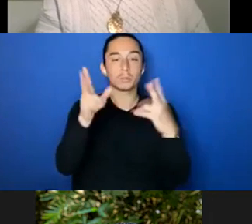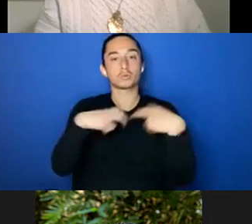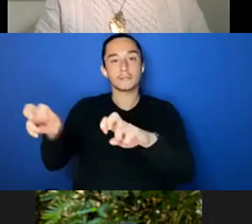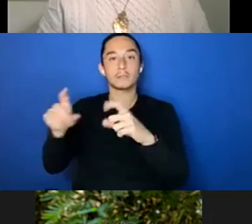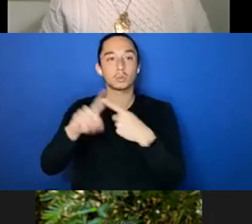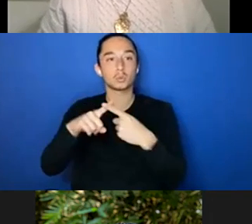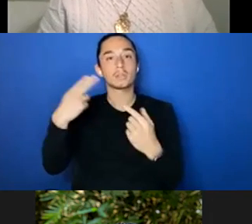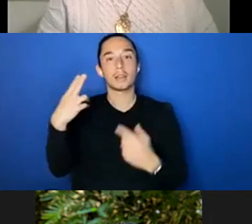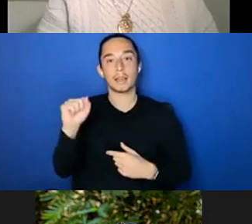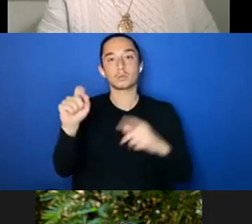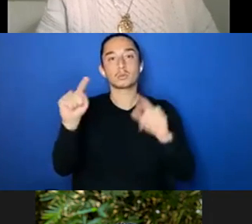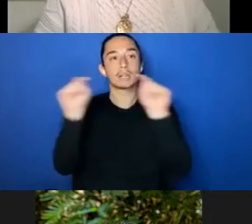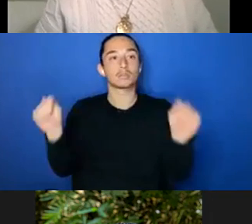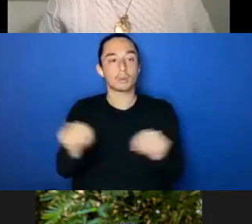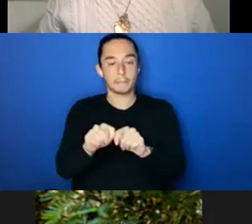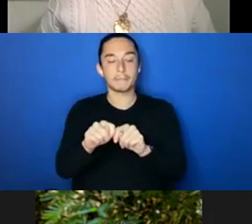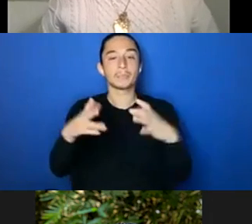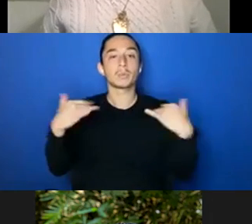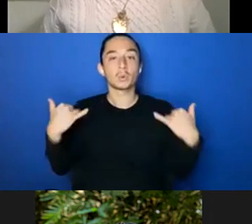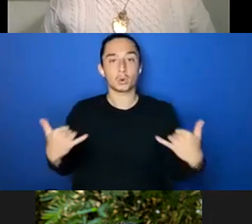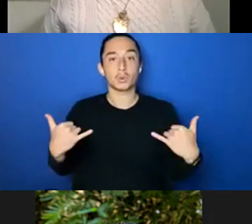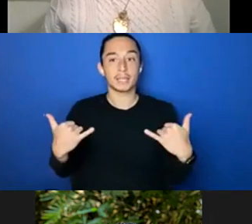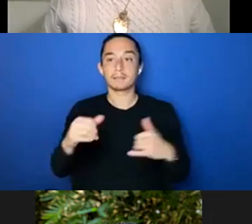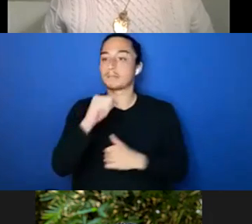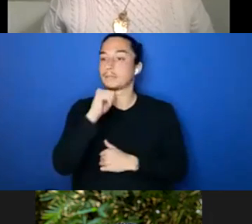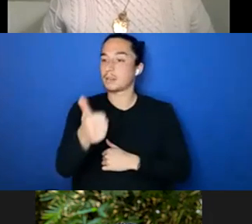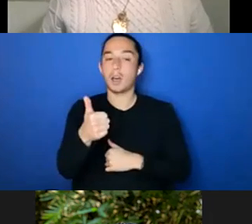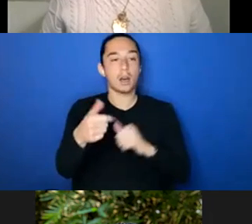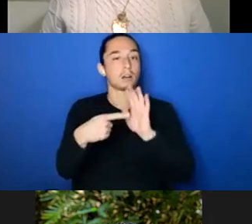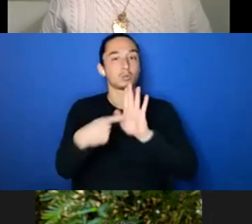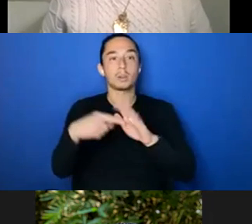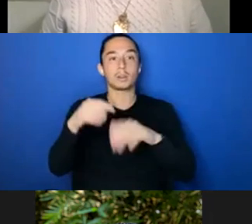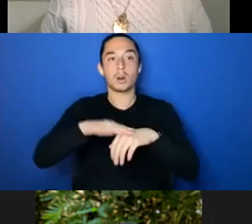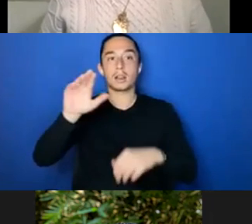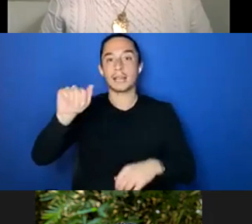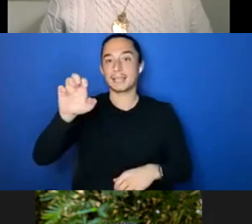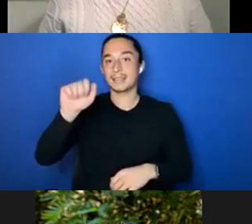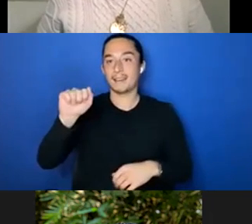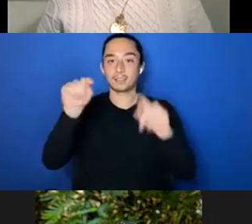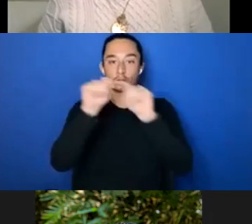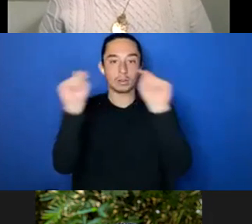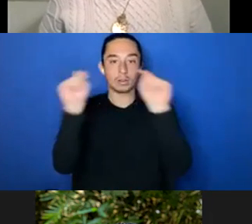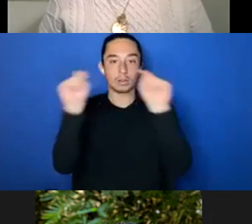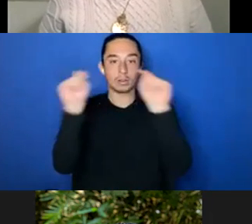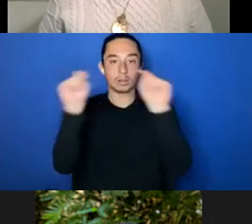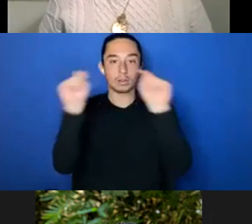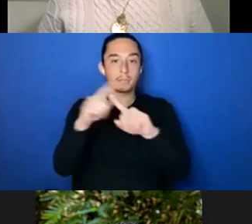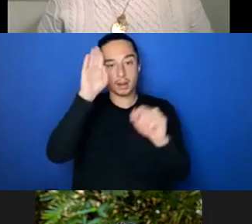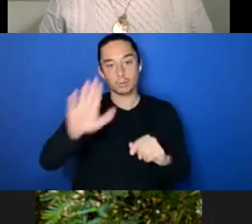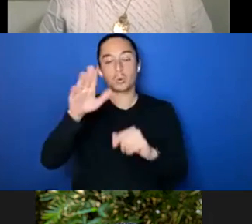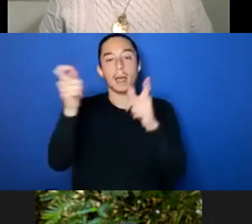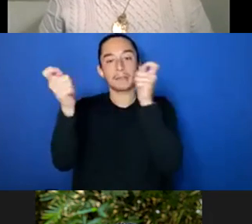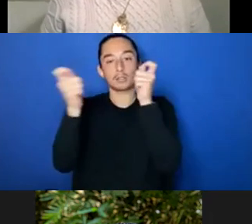onto the high school transcript. And currently it is not reflected on AEA's transcript, but I know that your administration is